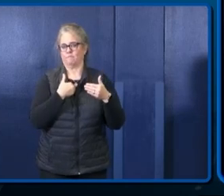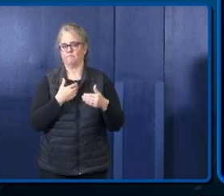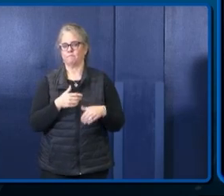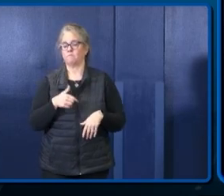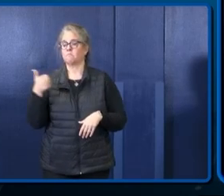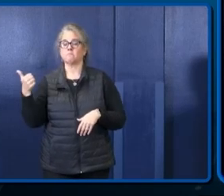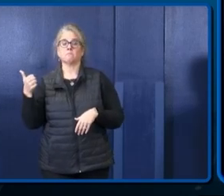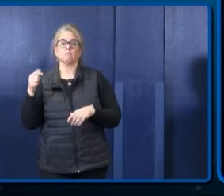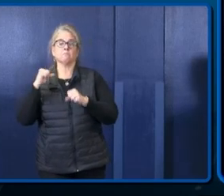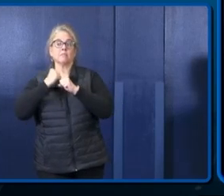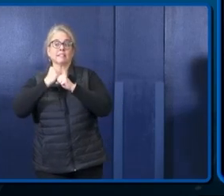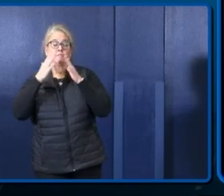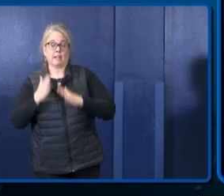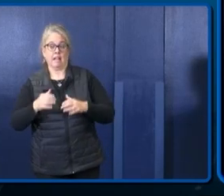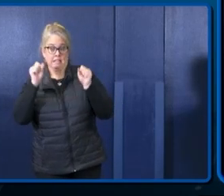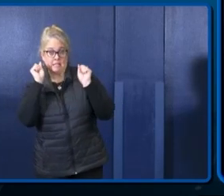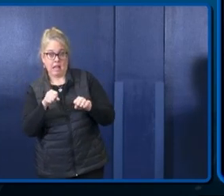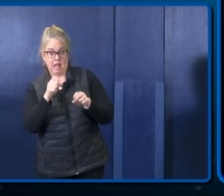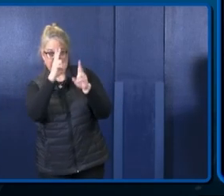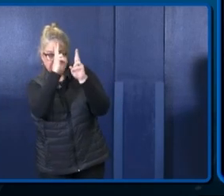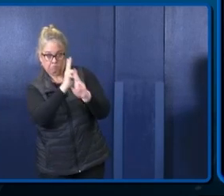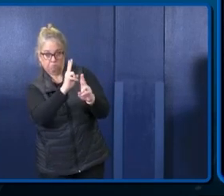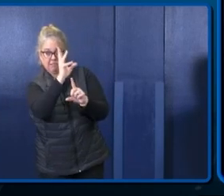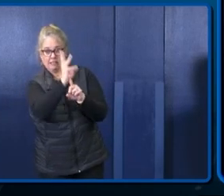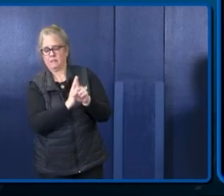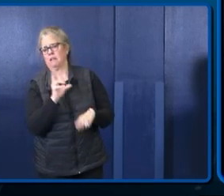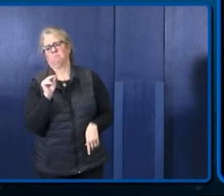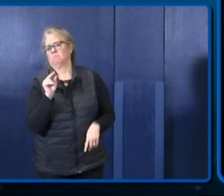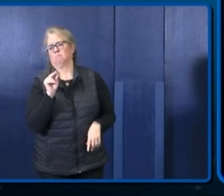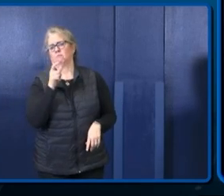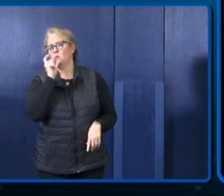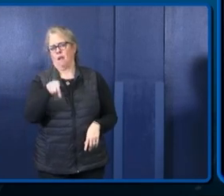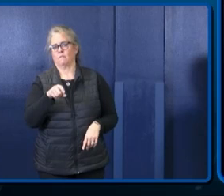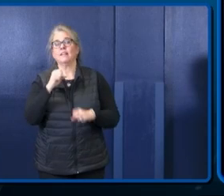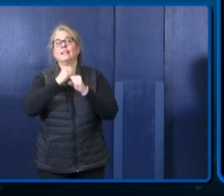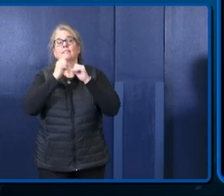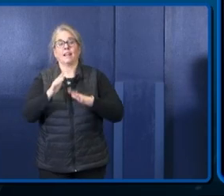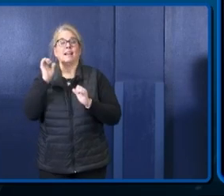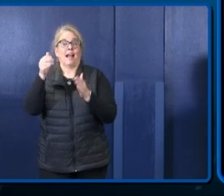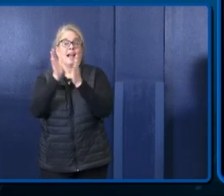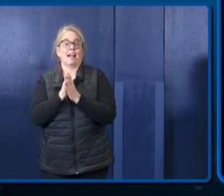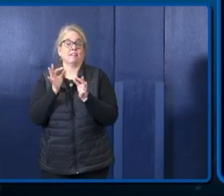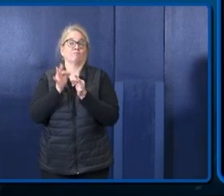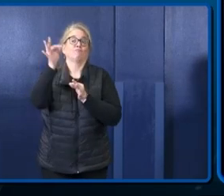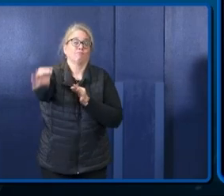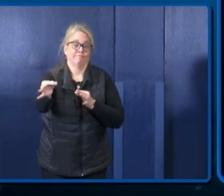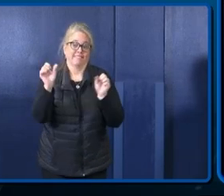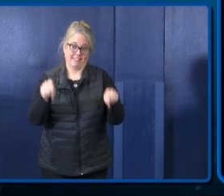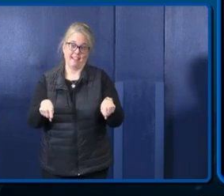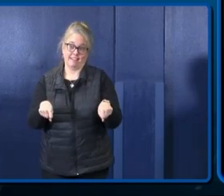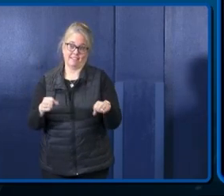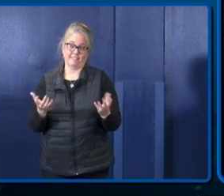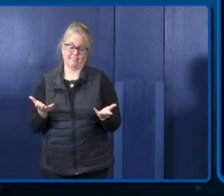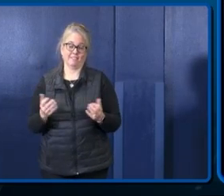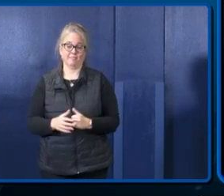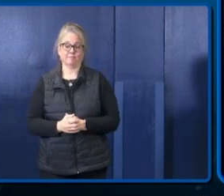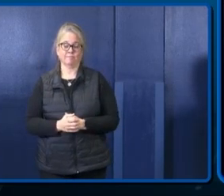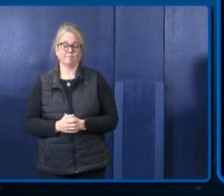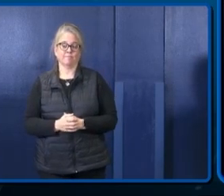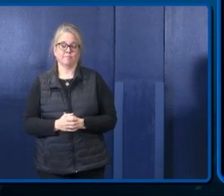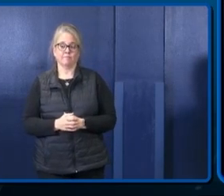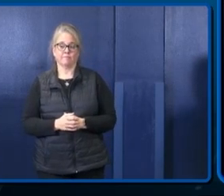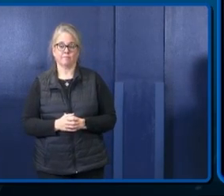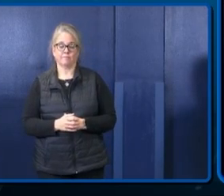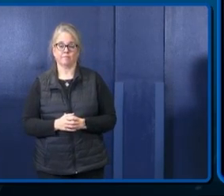that protect that 6-month speedy trial requirement are the prosecution and the court. It's a joint responsibility from the court and from